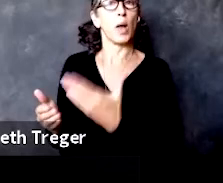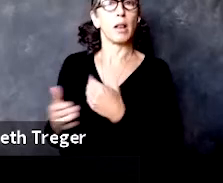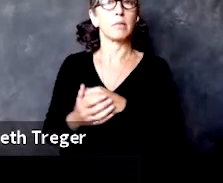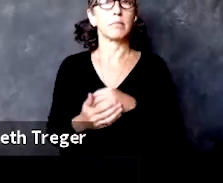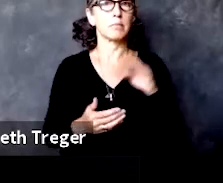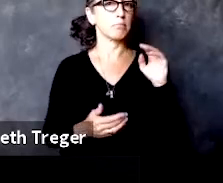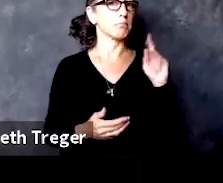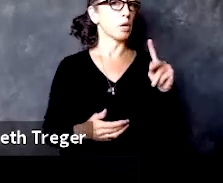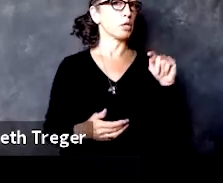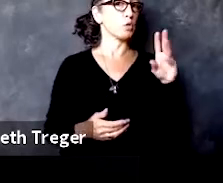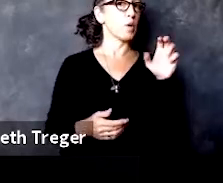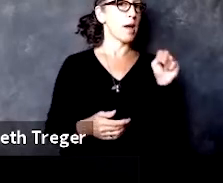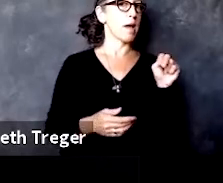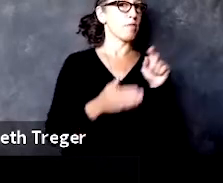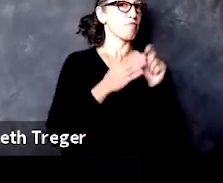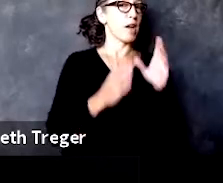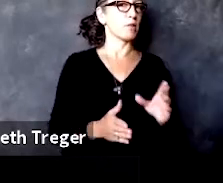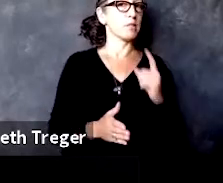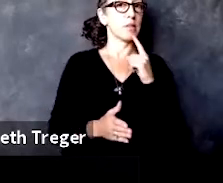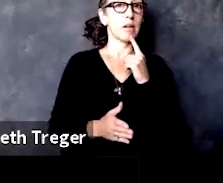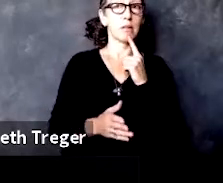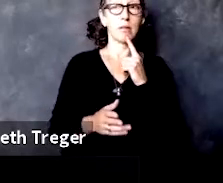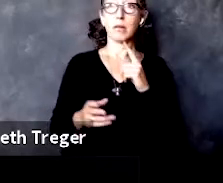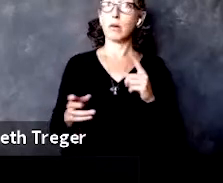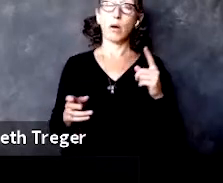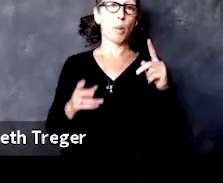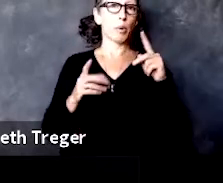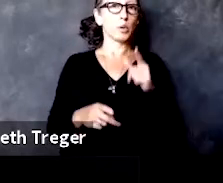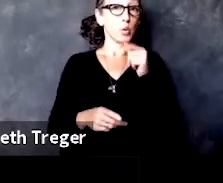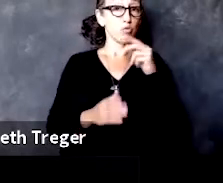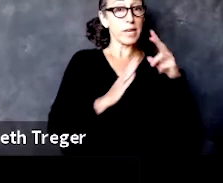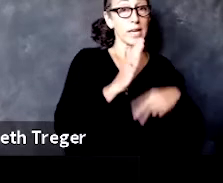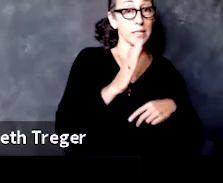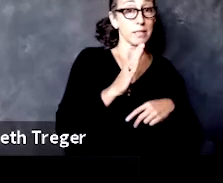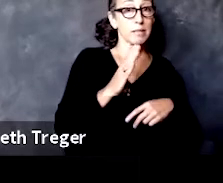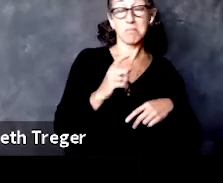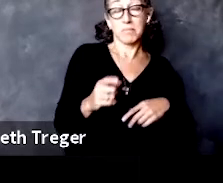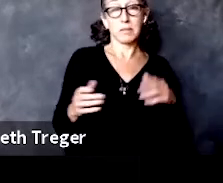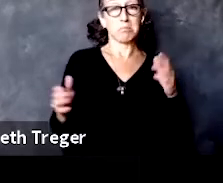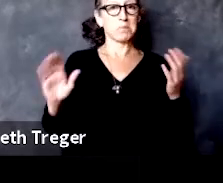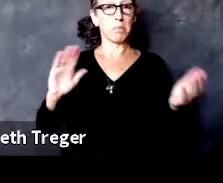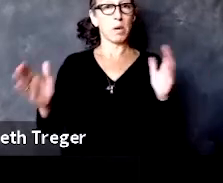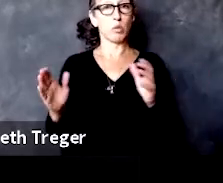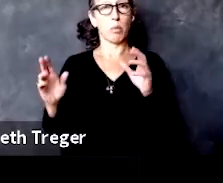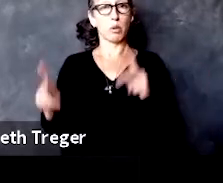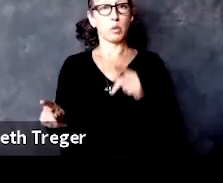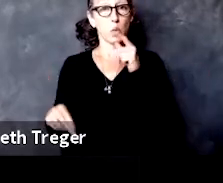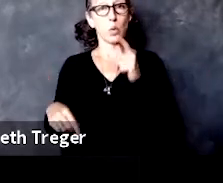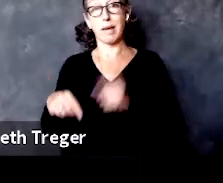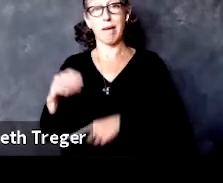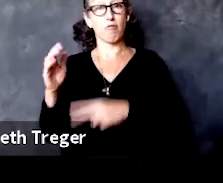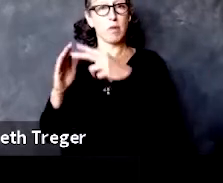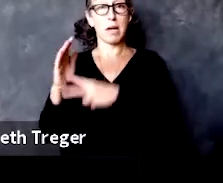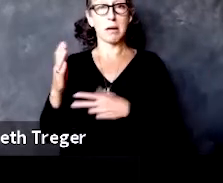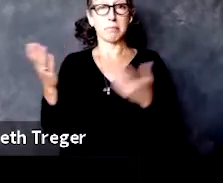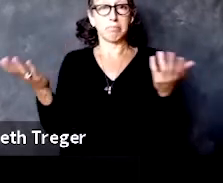a person who won't read has no advantage over one who can't read. So if we're not telling our stories and out there advocating,